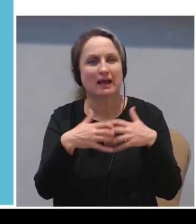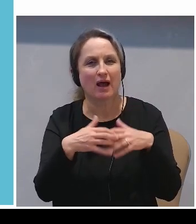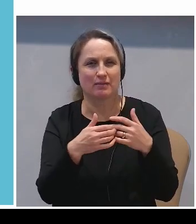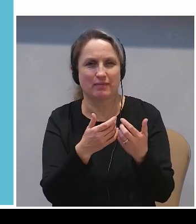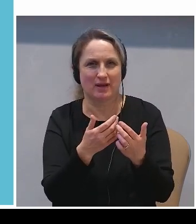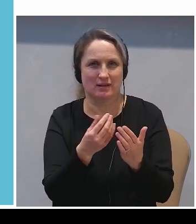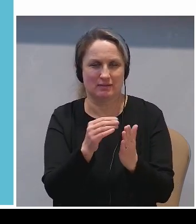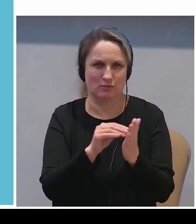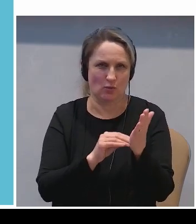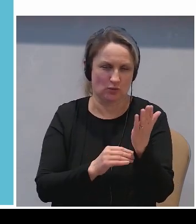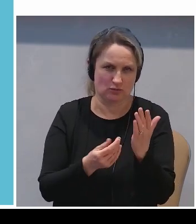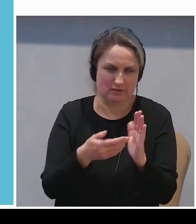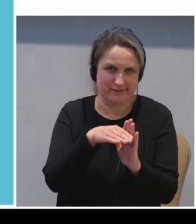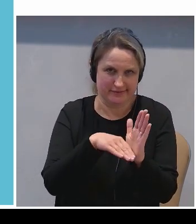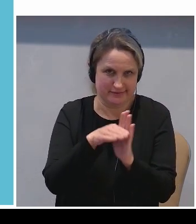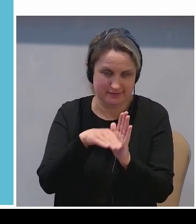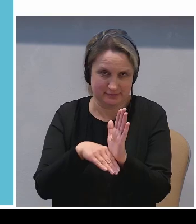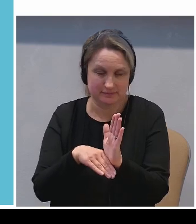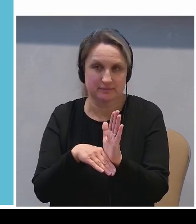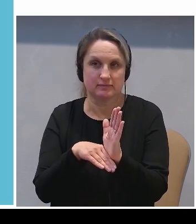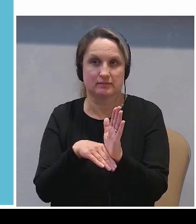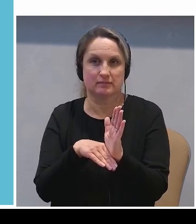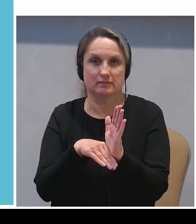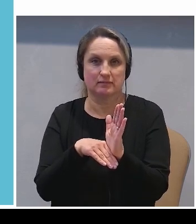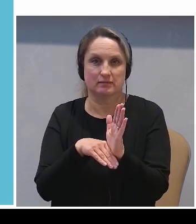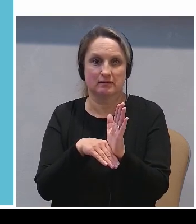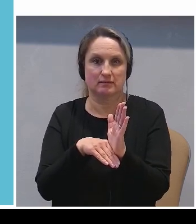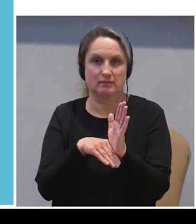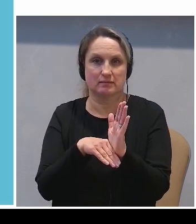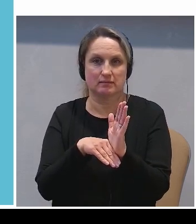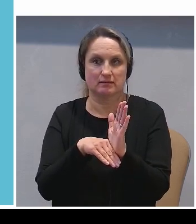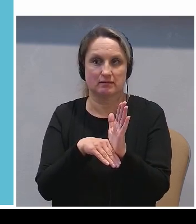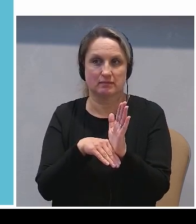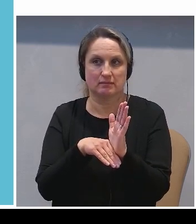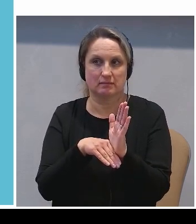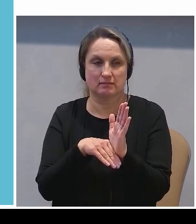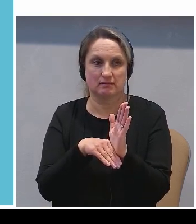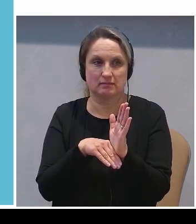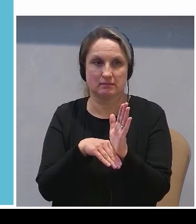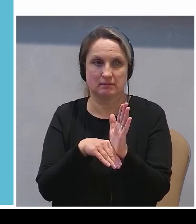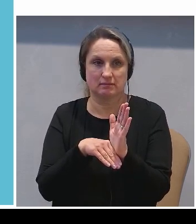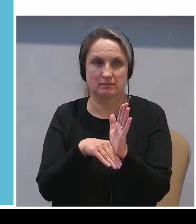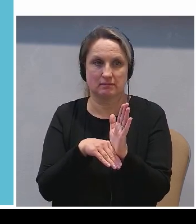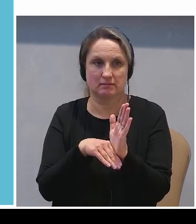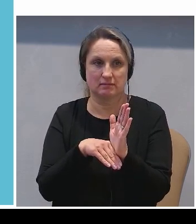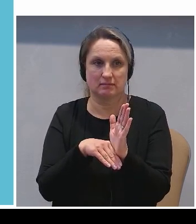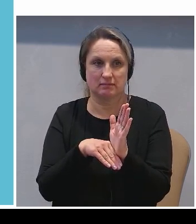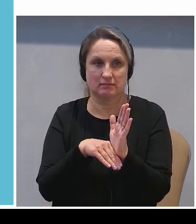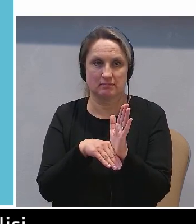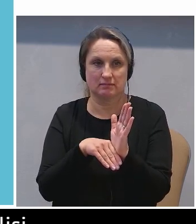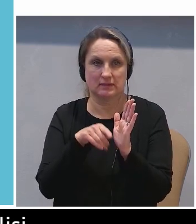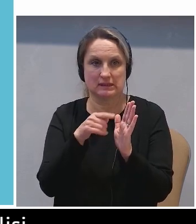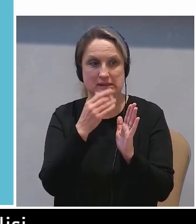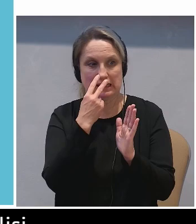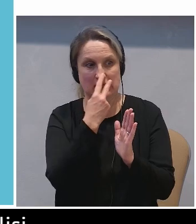it's not trial studies, or trials like the one that I was showing before that compares two procedures and is not drug involved.